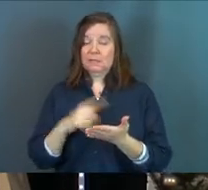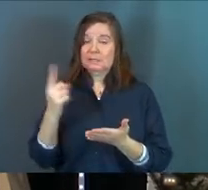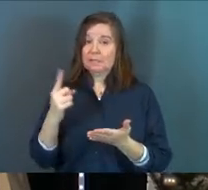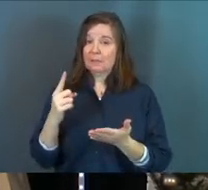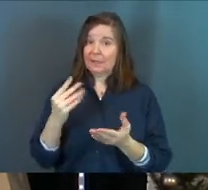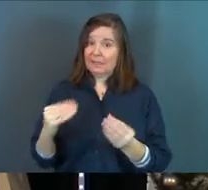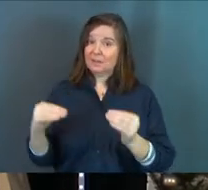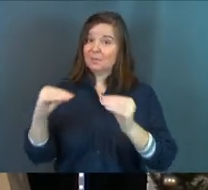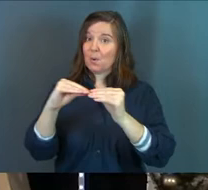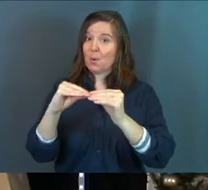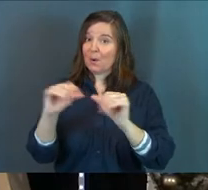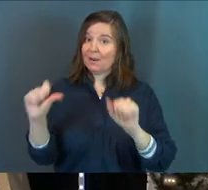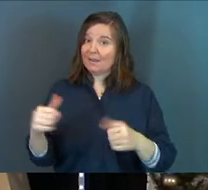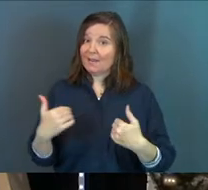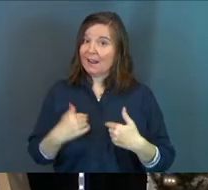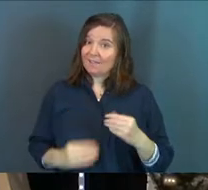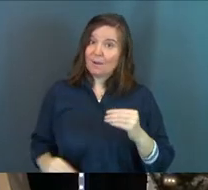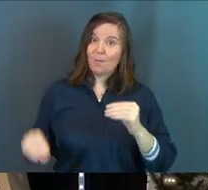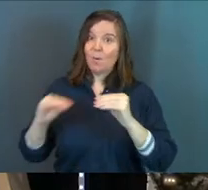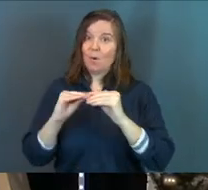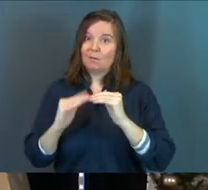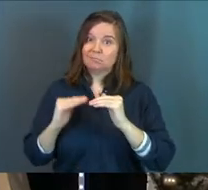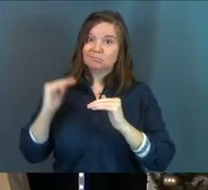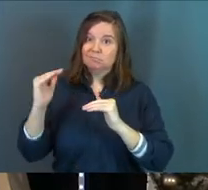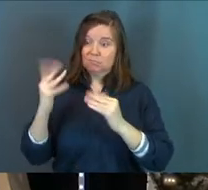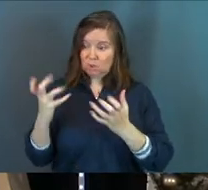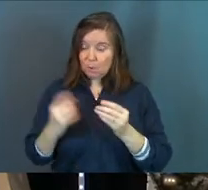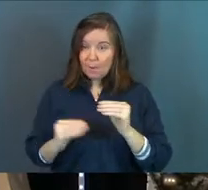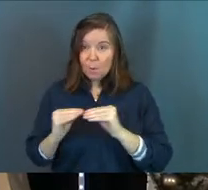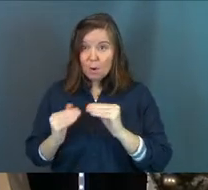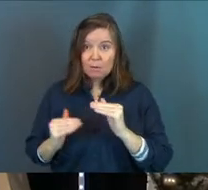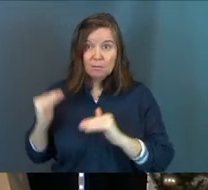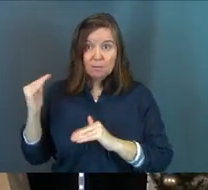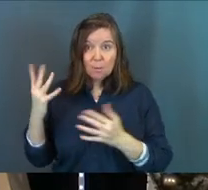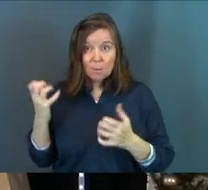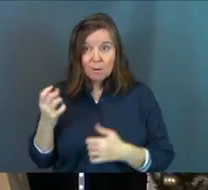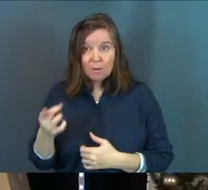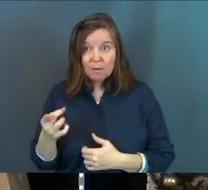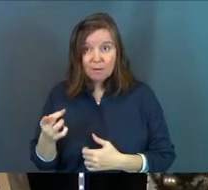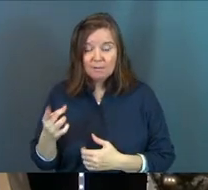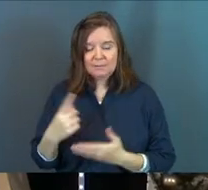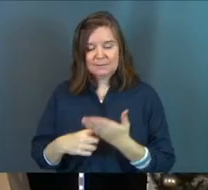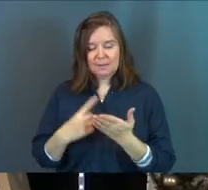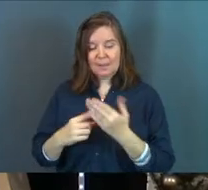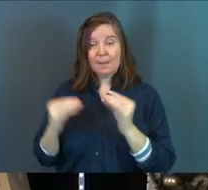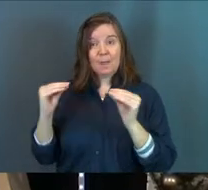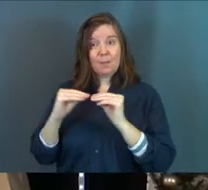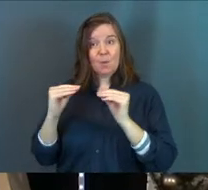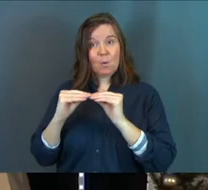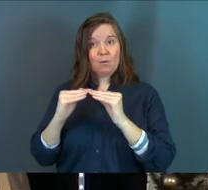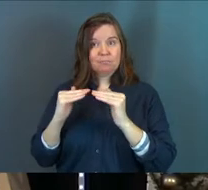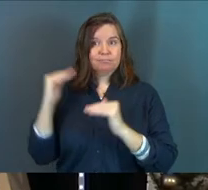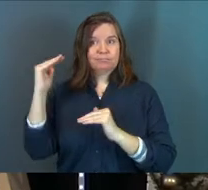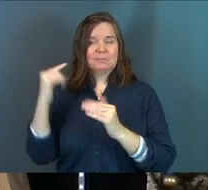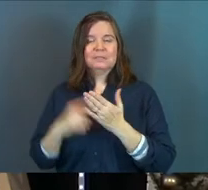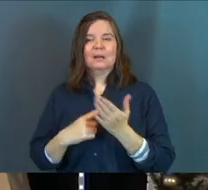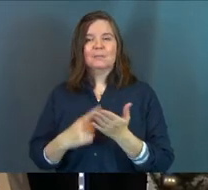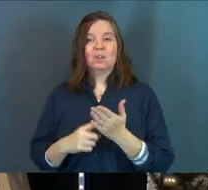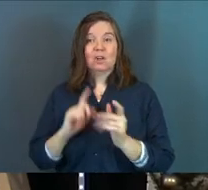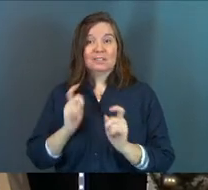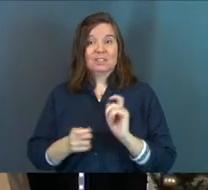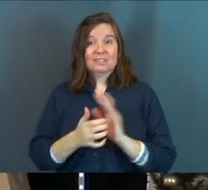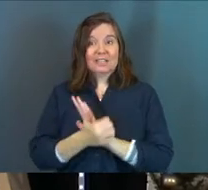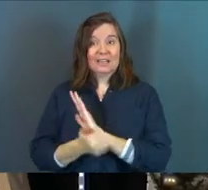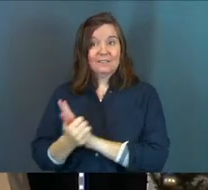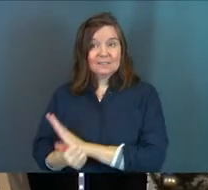Sometimes there's more of God. Do you want it? Sometimes there's more. Sometimes there's